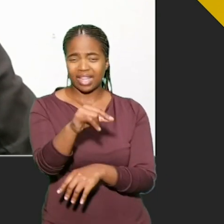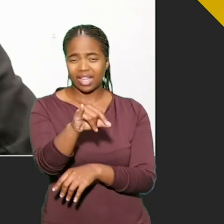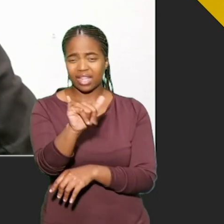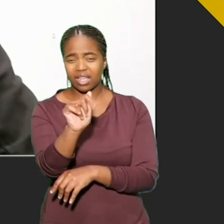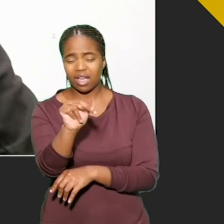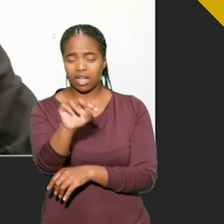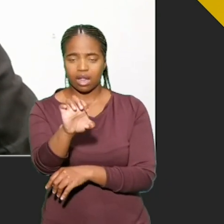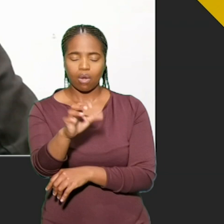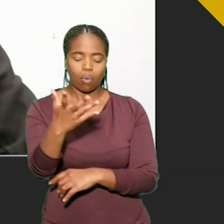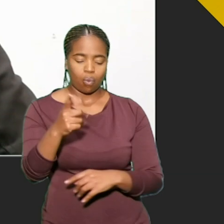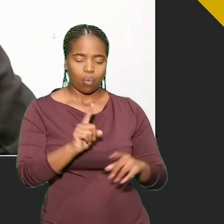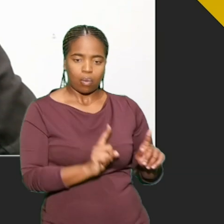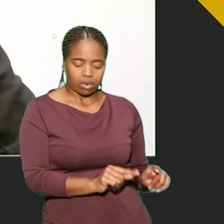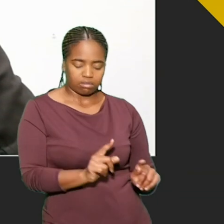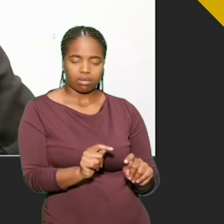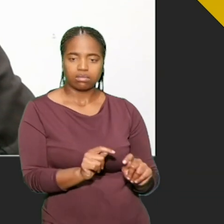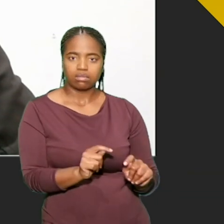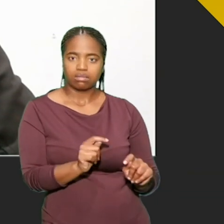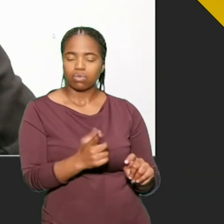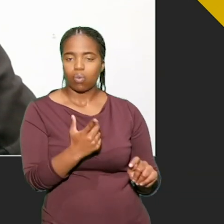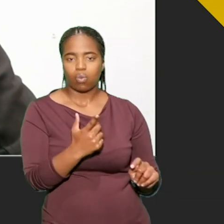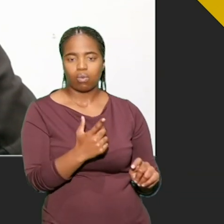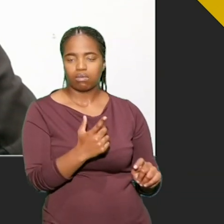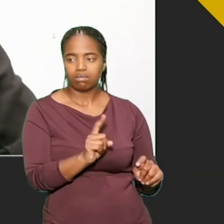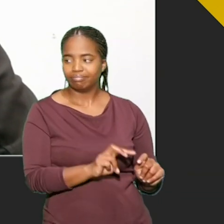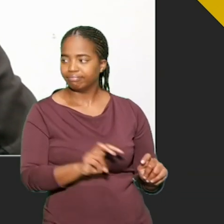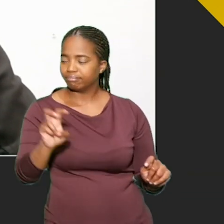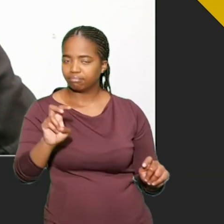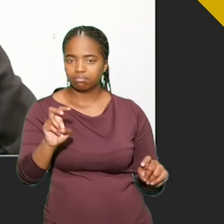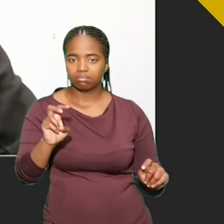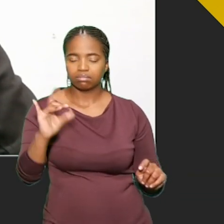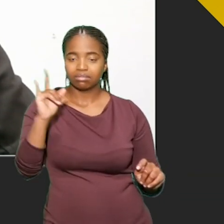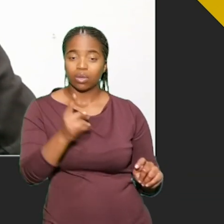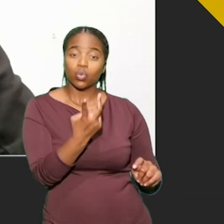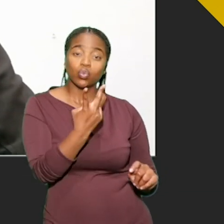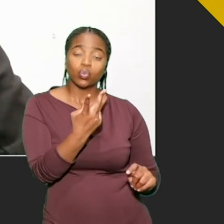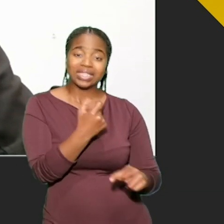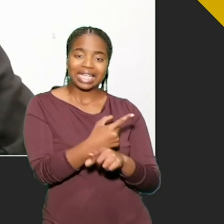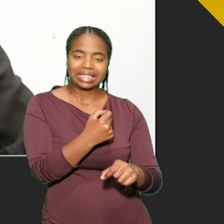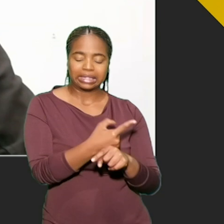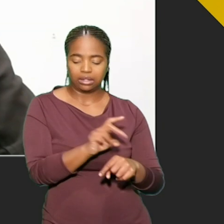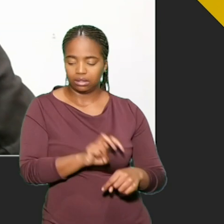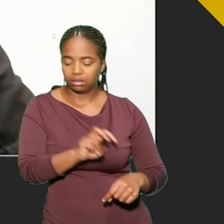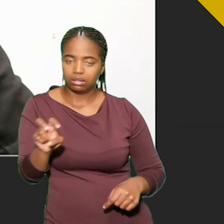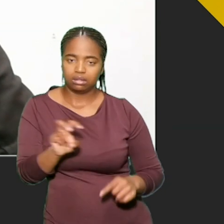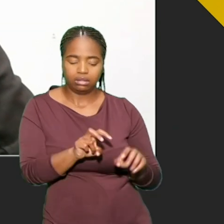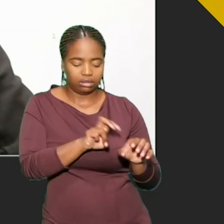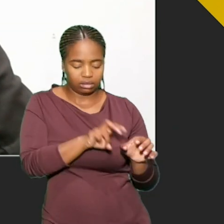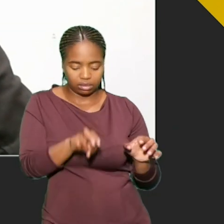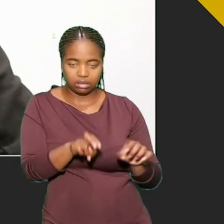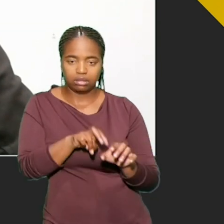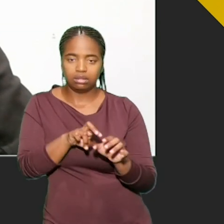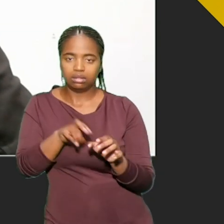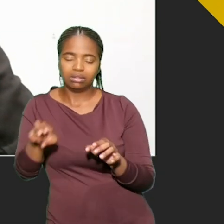example, in the Cape Flats, where you have to go to the city of Cape Town, probably have to take two or three transports to get there, and that has not